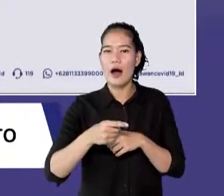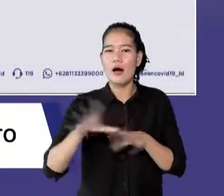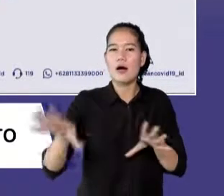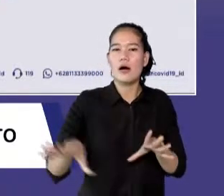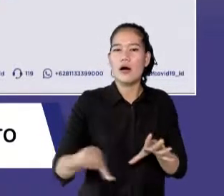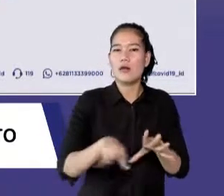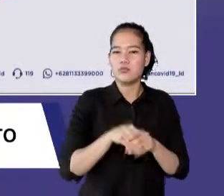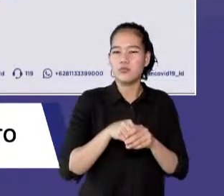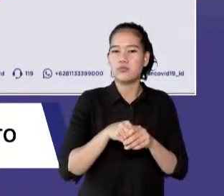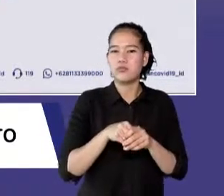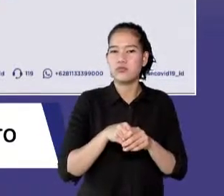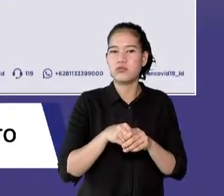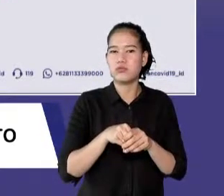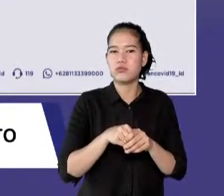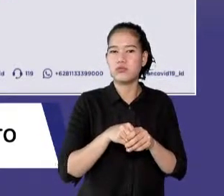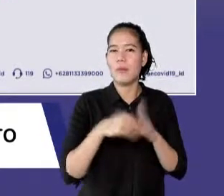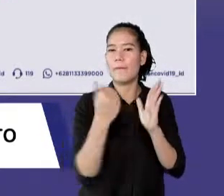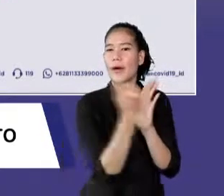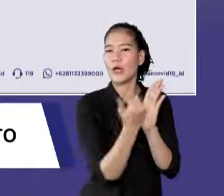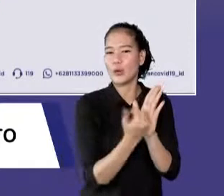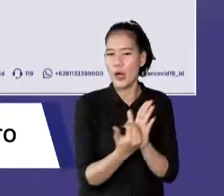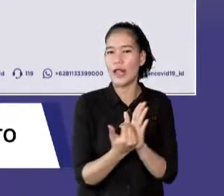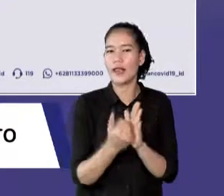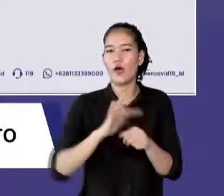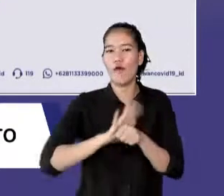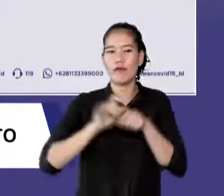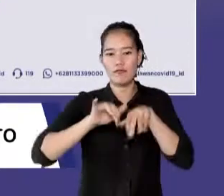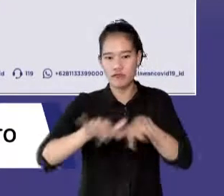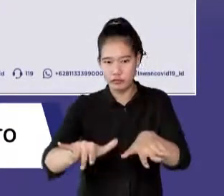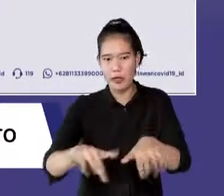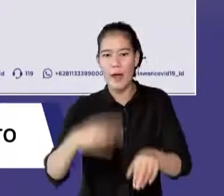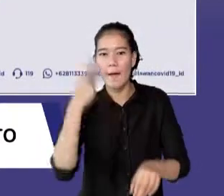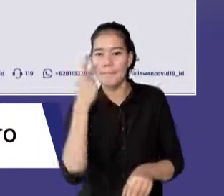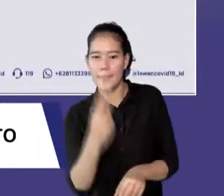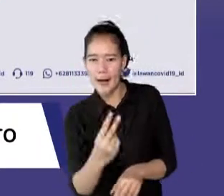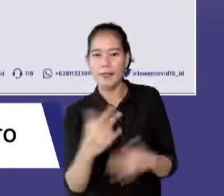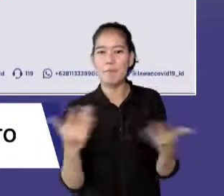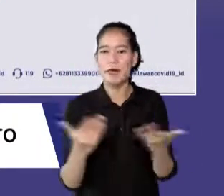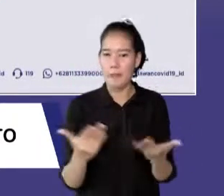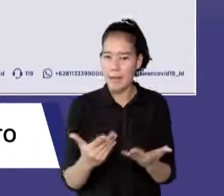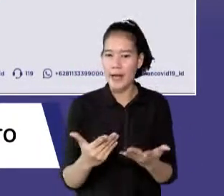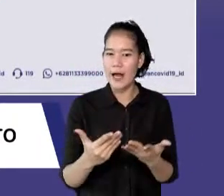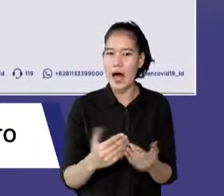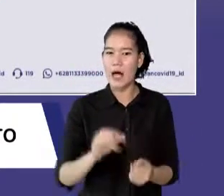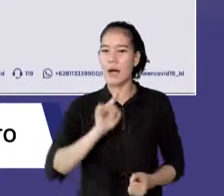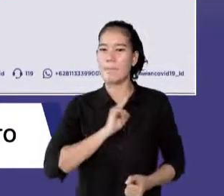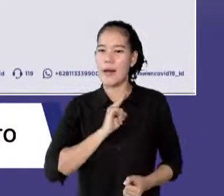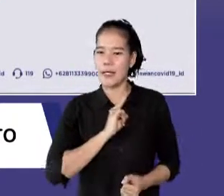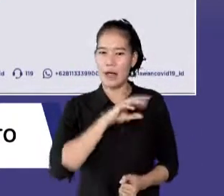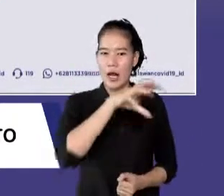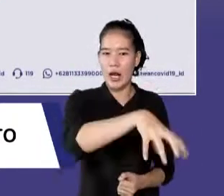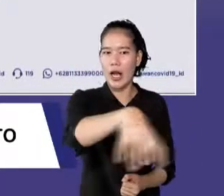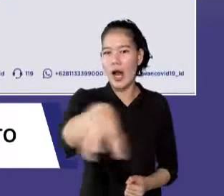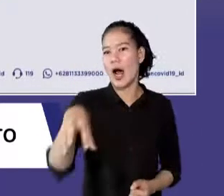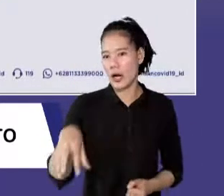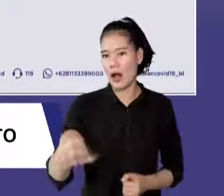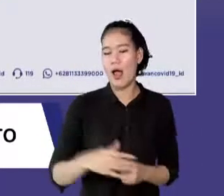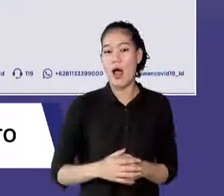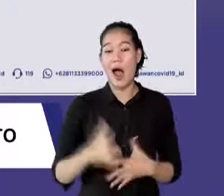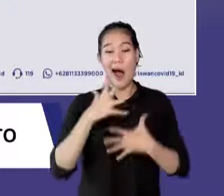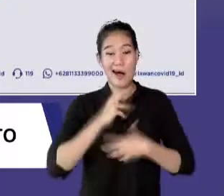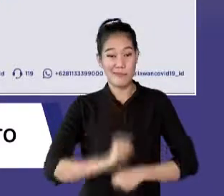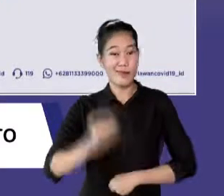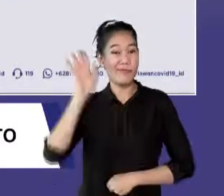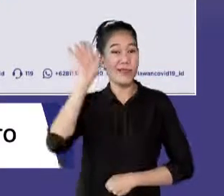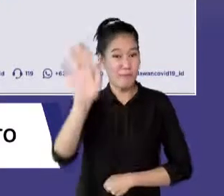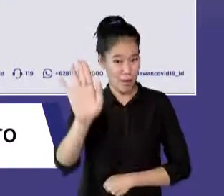our COVID-19 policy and reflects national independence. Therefore, in the future, I hope